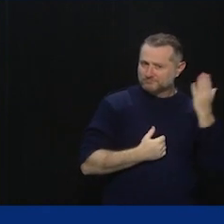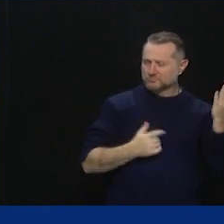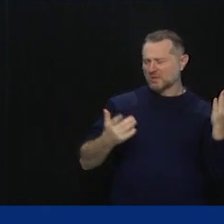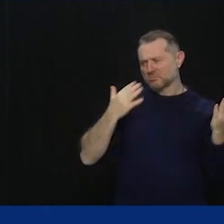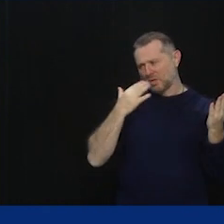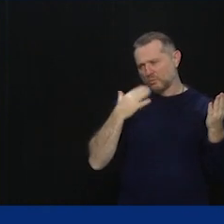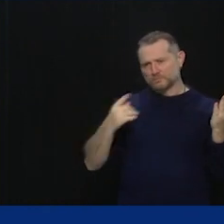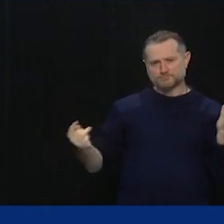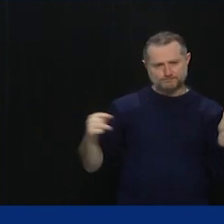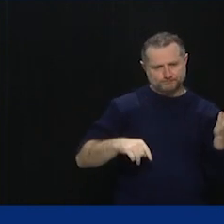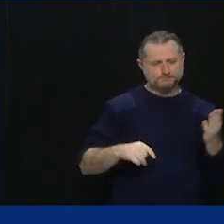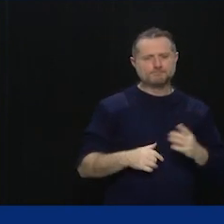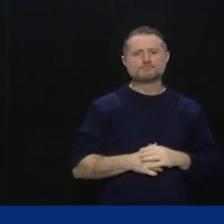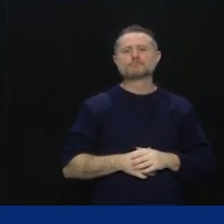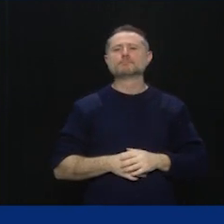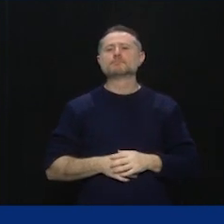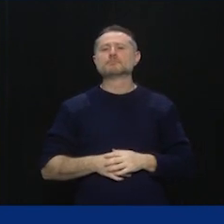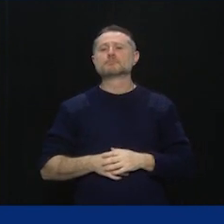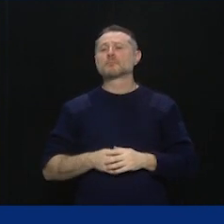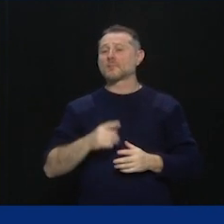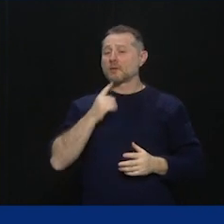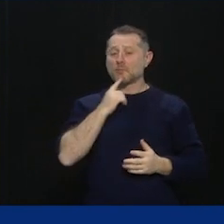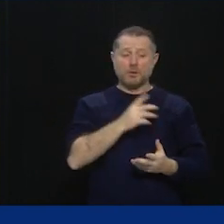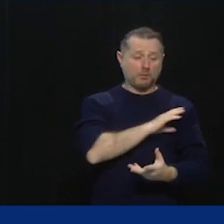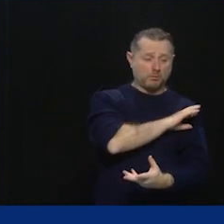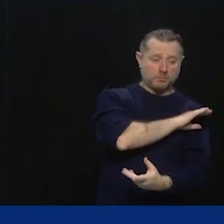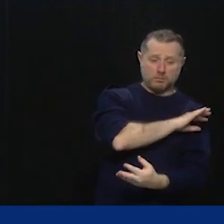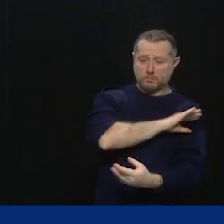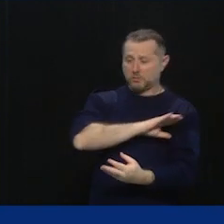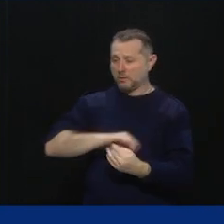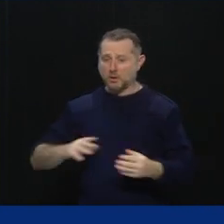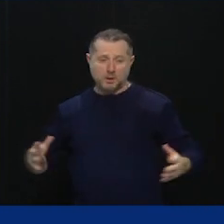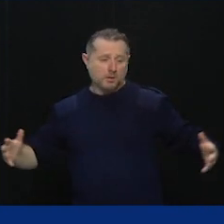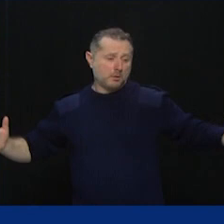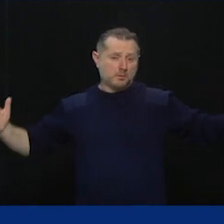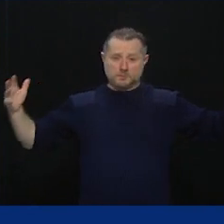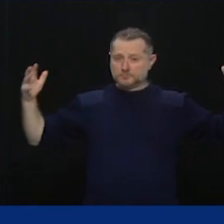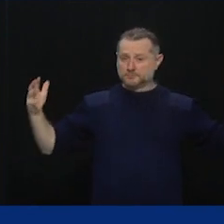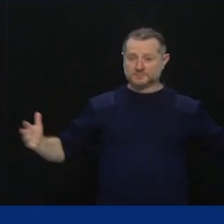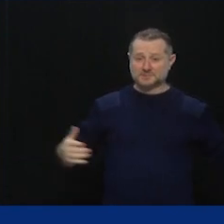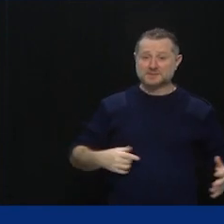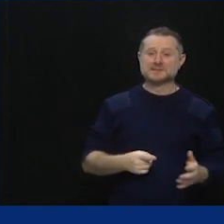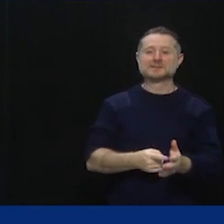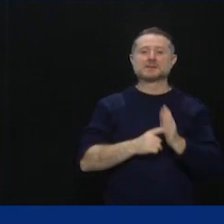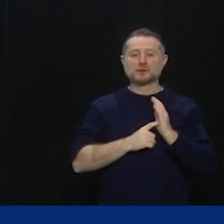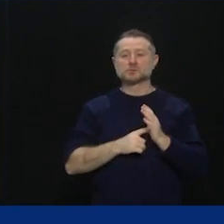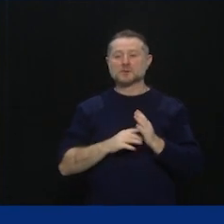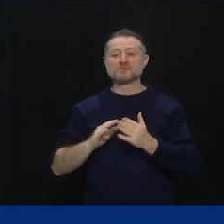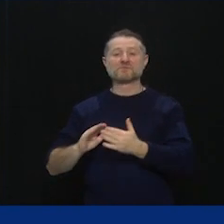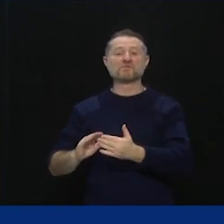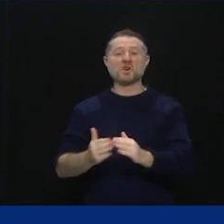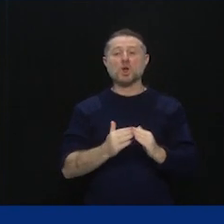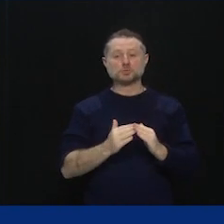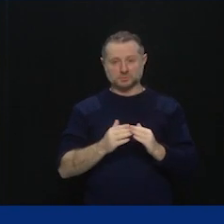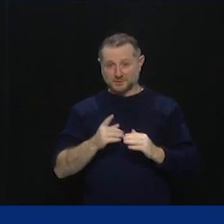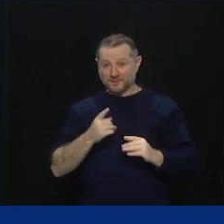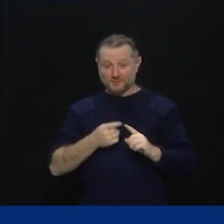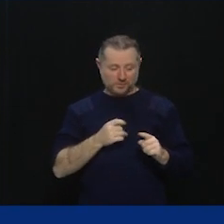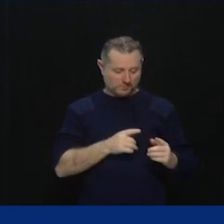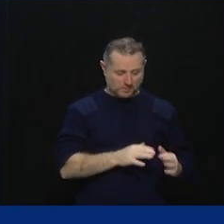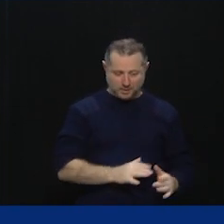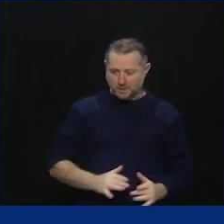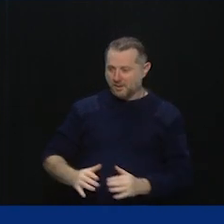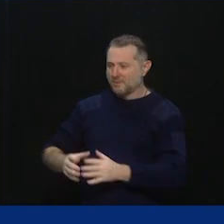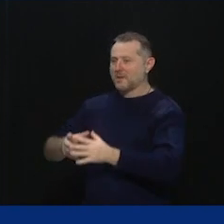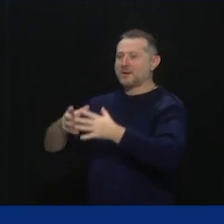again, it goes up and down the line. This is, it takes a village to build a village. We're building a village. I know we're going to be proud of it. It is the